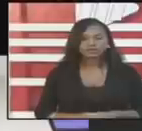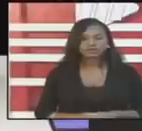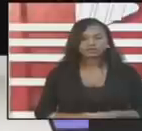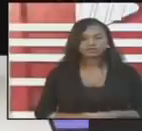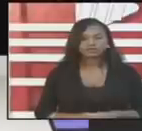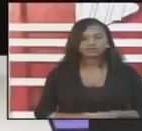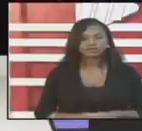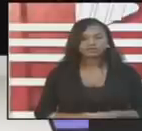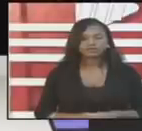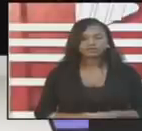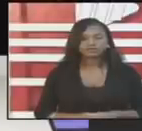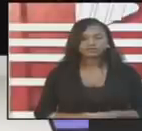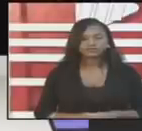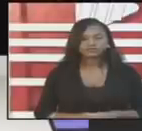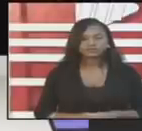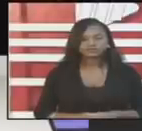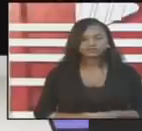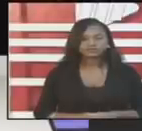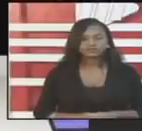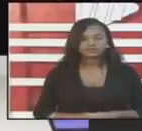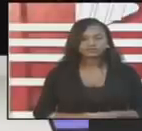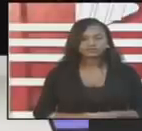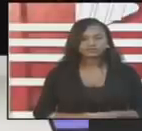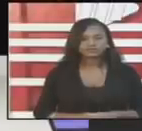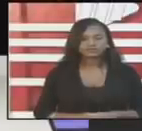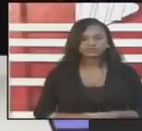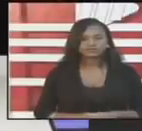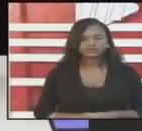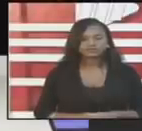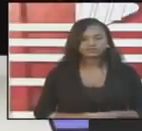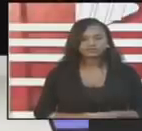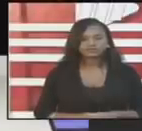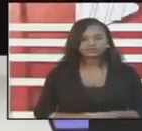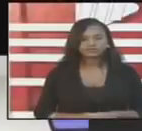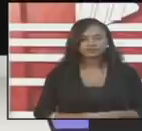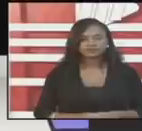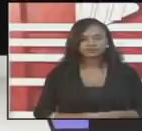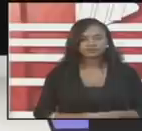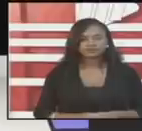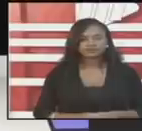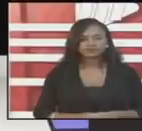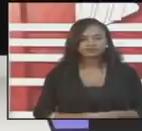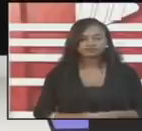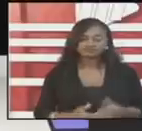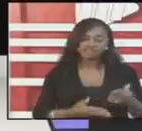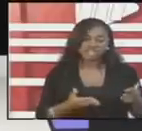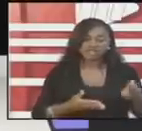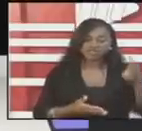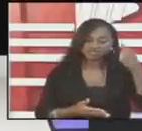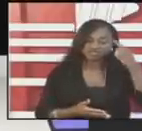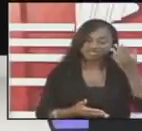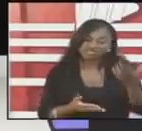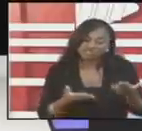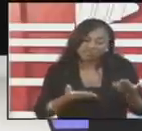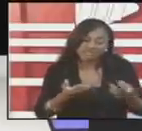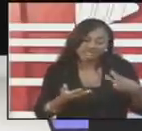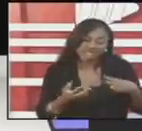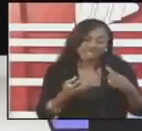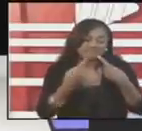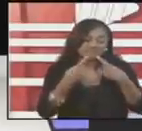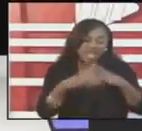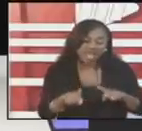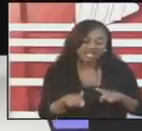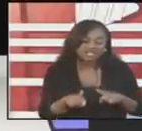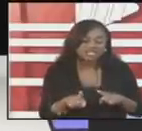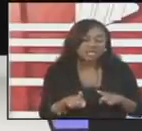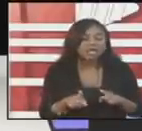question. My question is, well, I'll put it to you all, but I don't believe it's something that you all may have the answer readily available for,